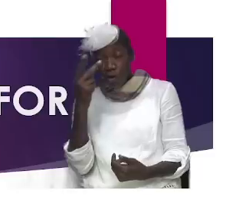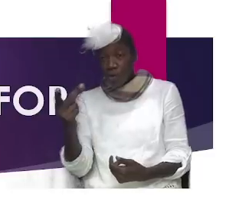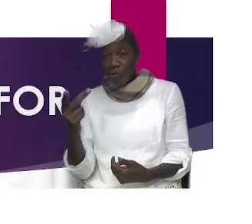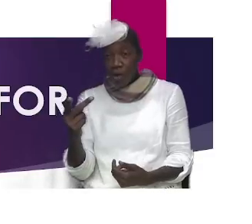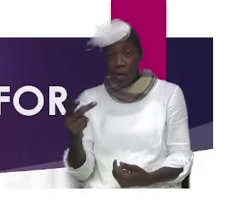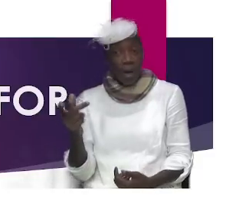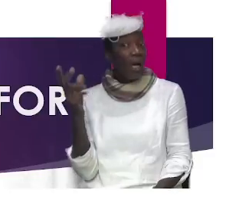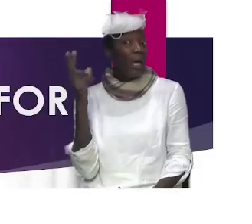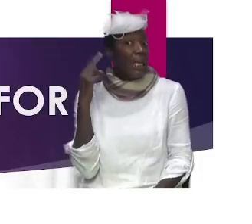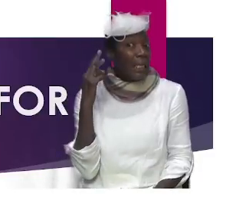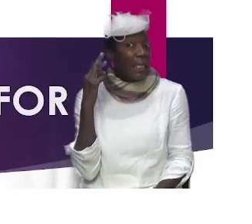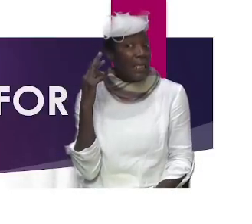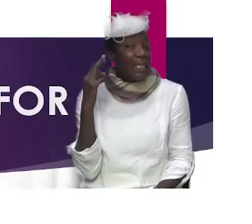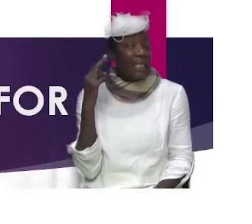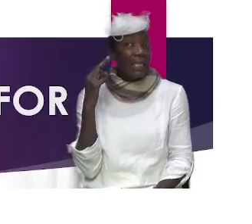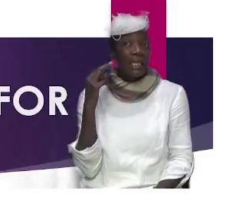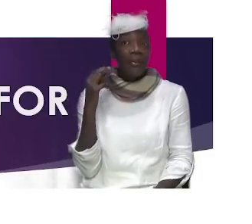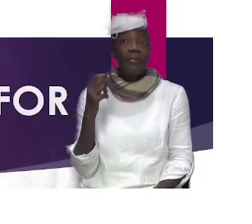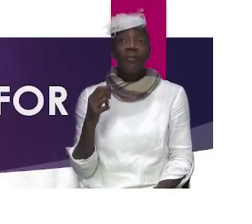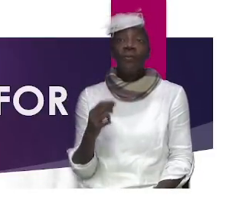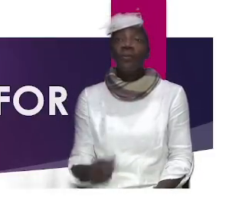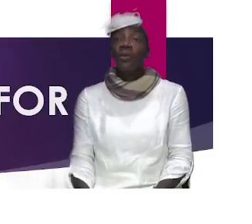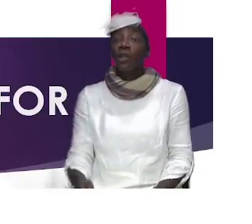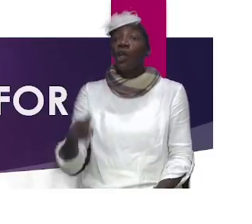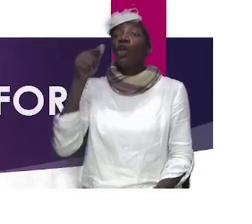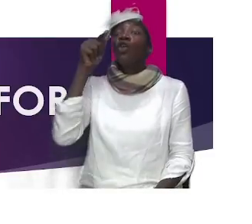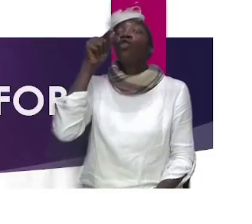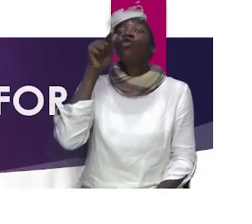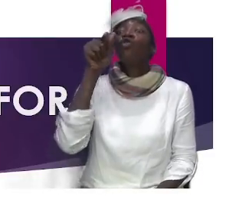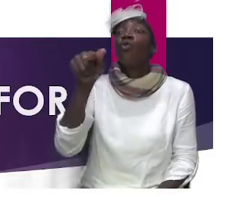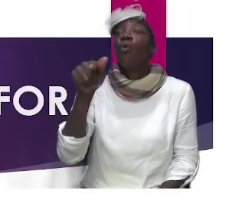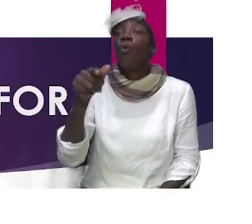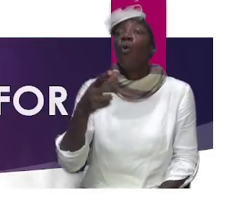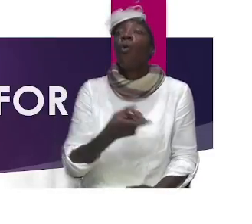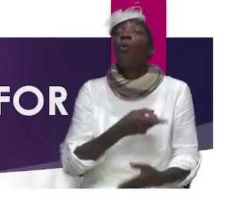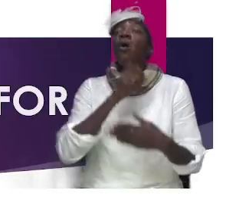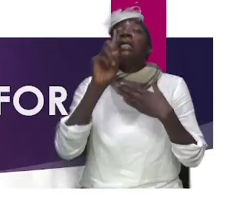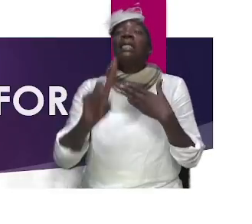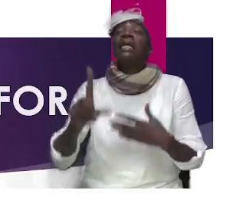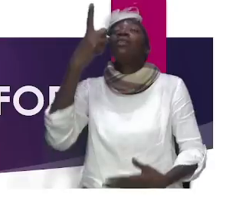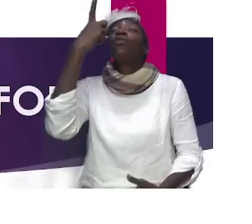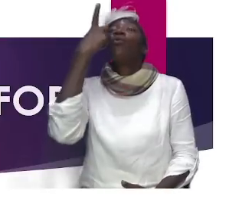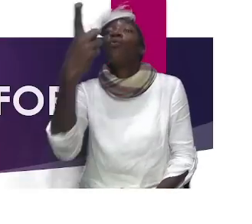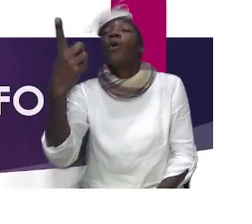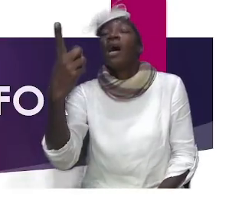said, listen, in as much as you have done it to one of these,